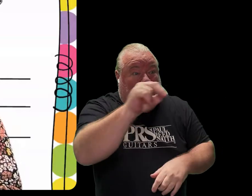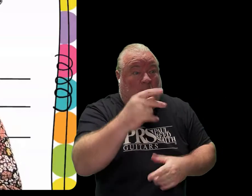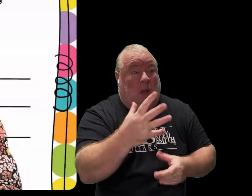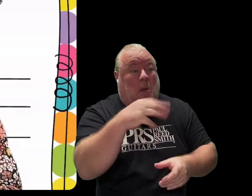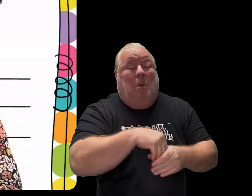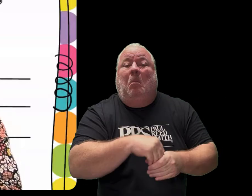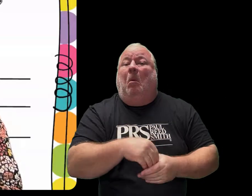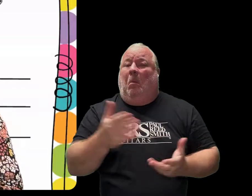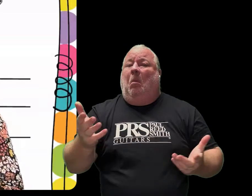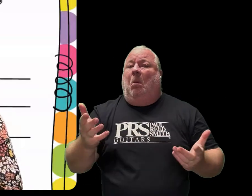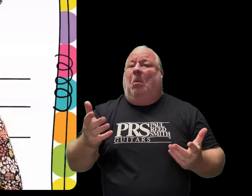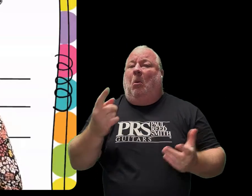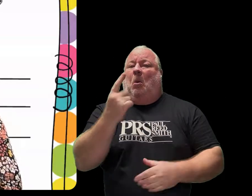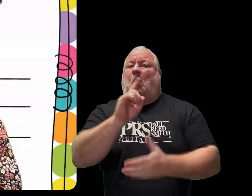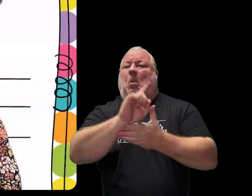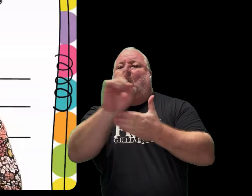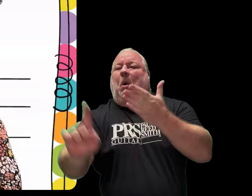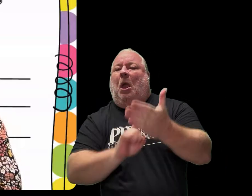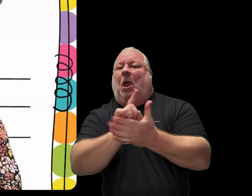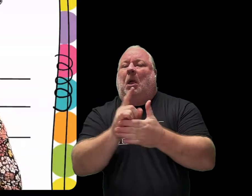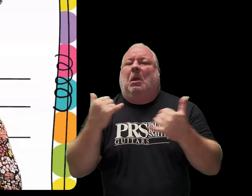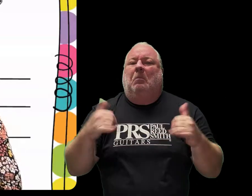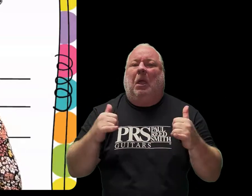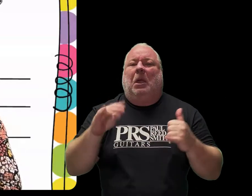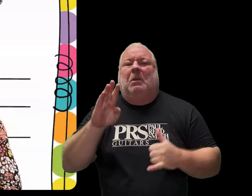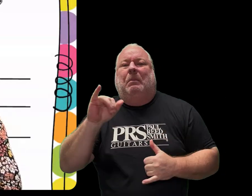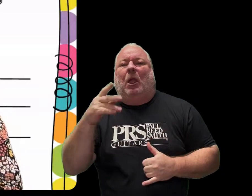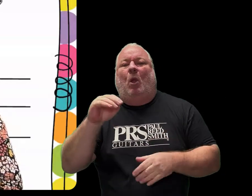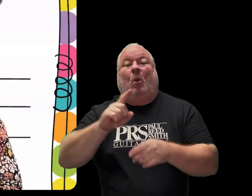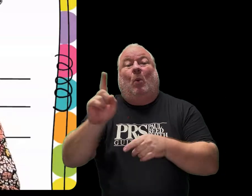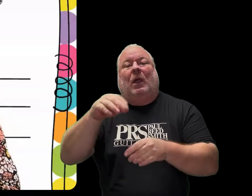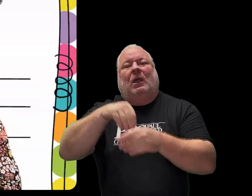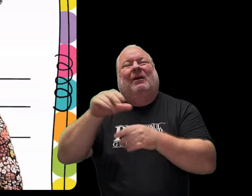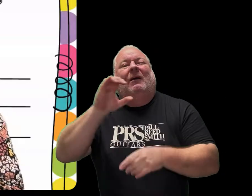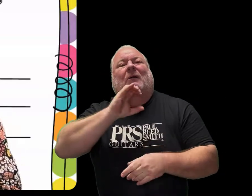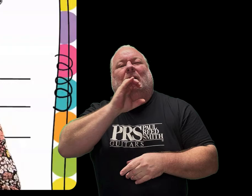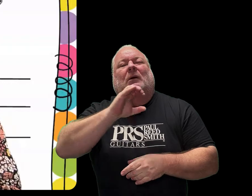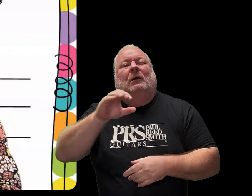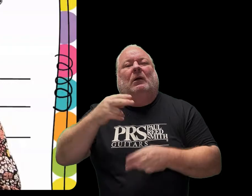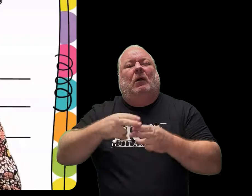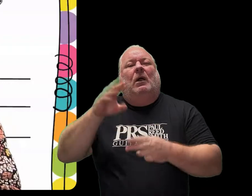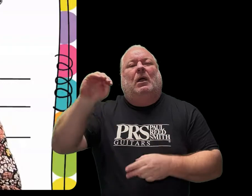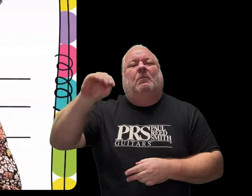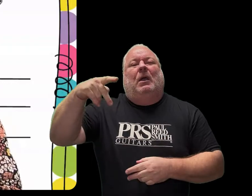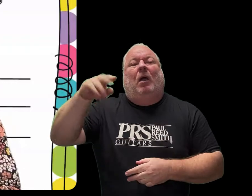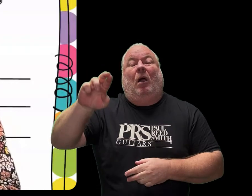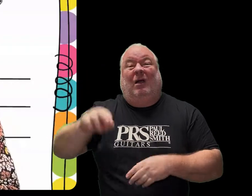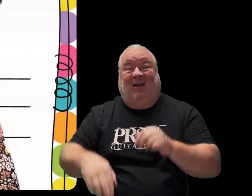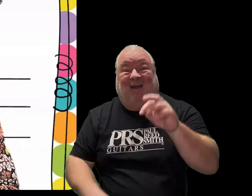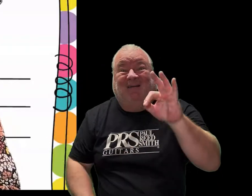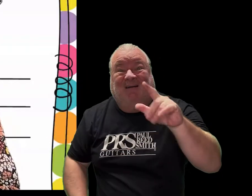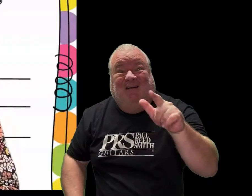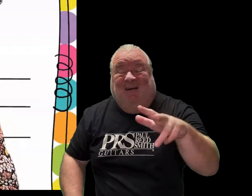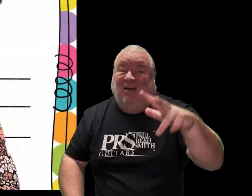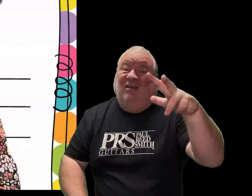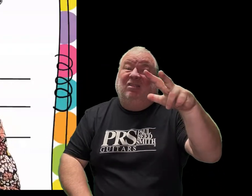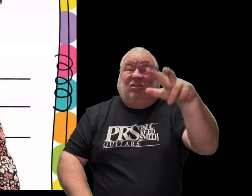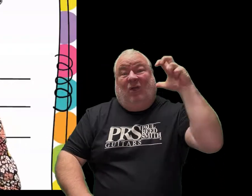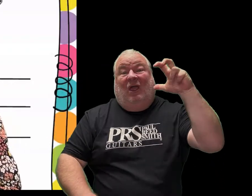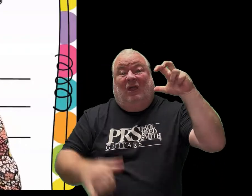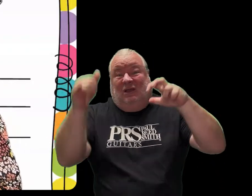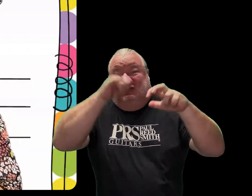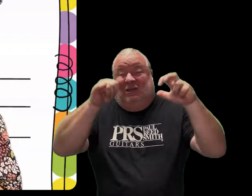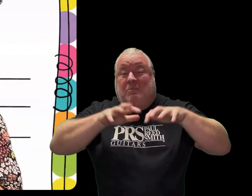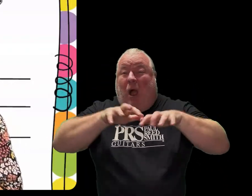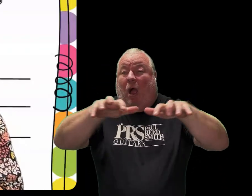participate in this event, we will have 1 hour of bingo fun in the NPR together. If 300 of